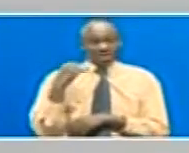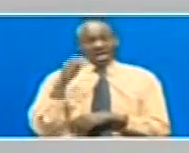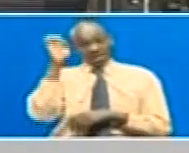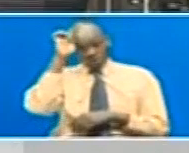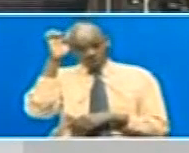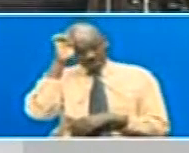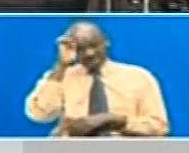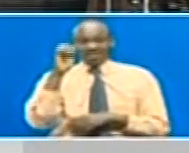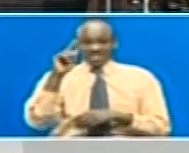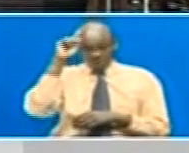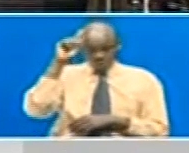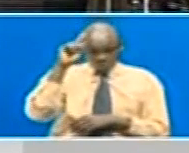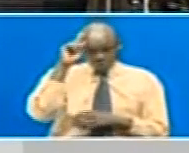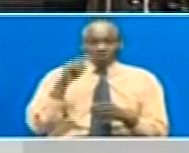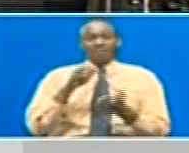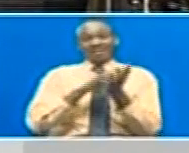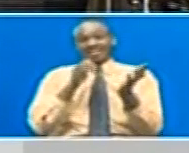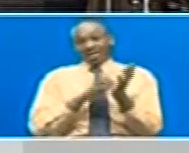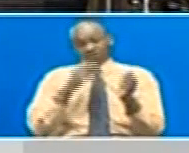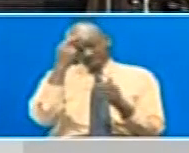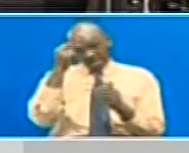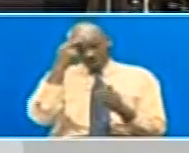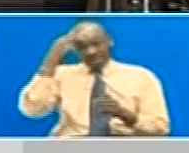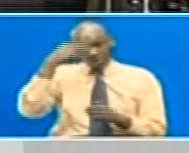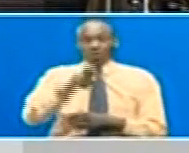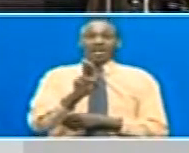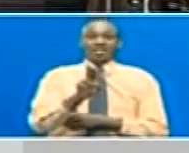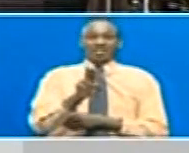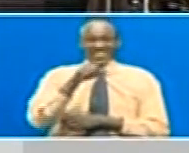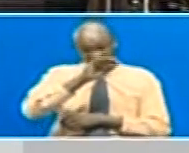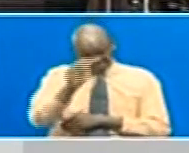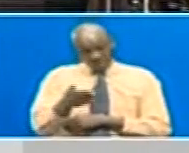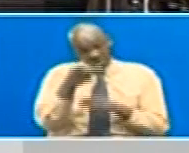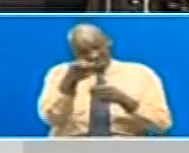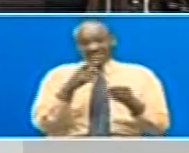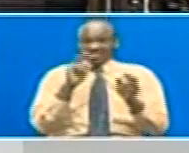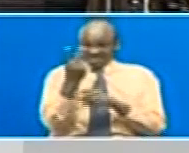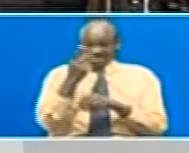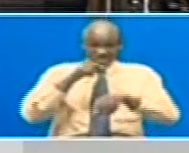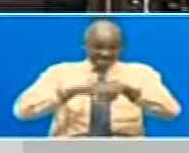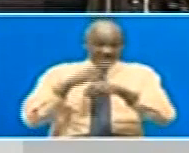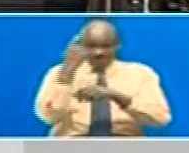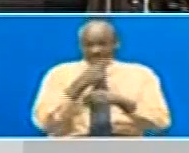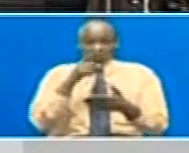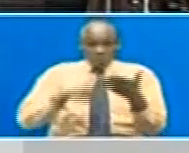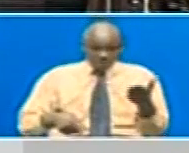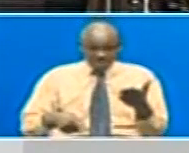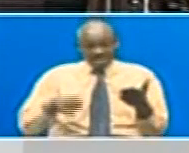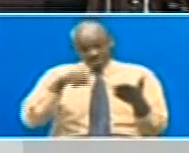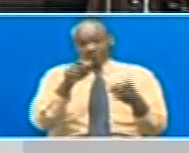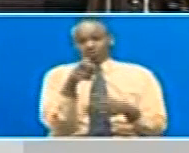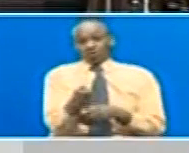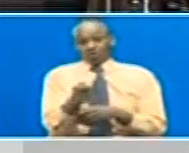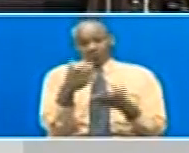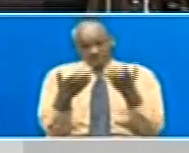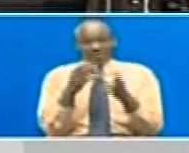Eldoret, Nyahururu, Machakos, Narok and Rongai. The towns listed on the second phase of digital migration, whose switch-off date